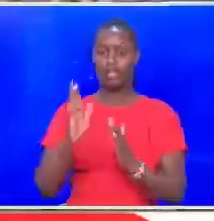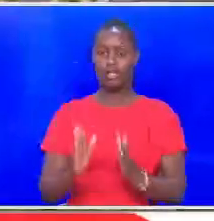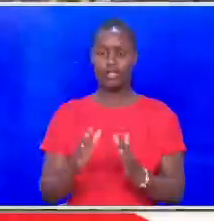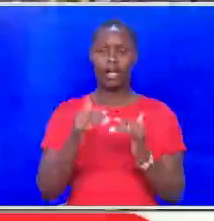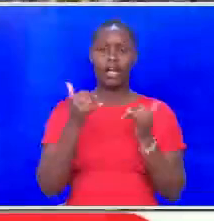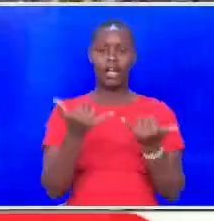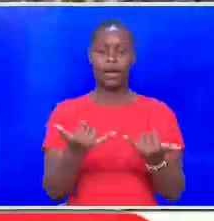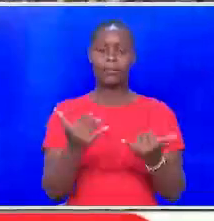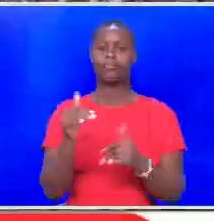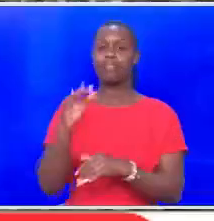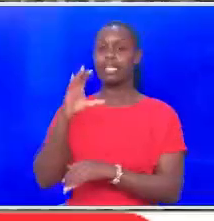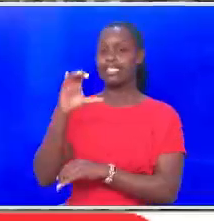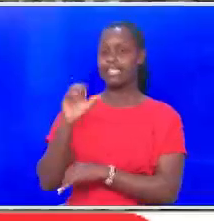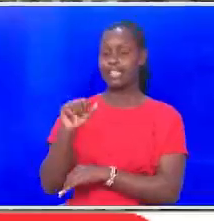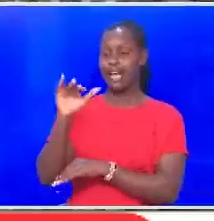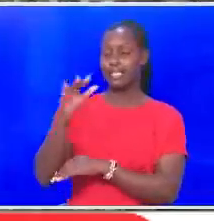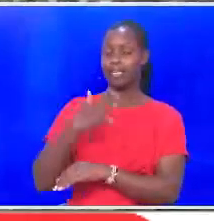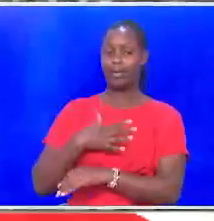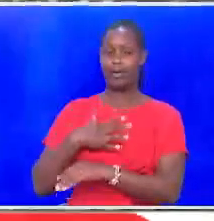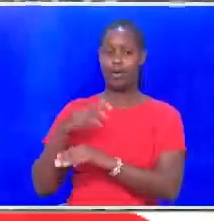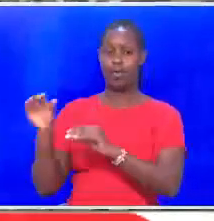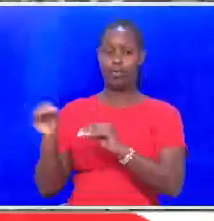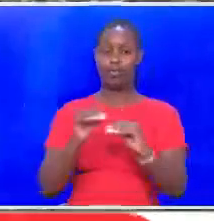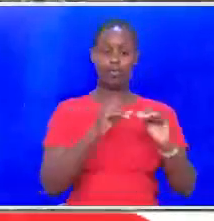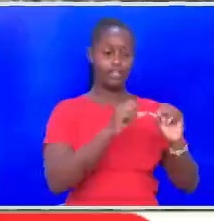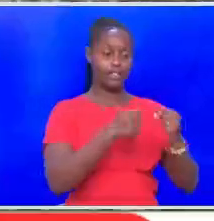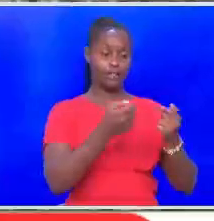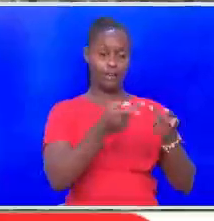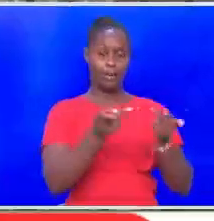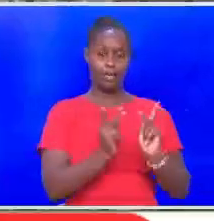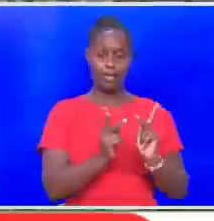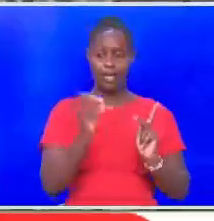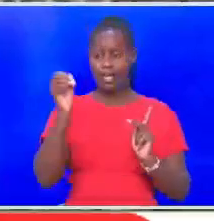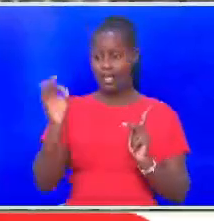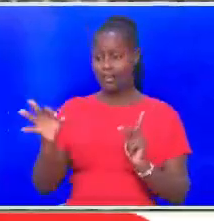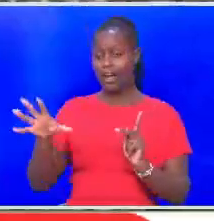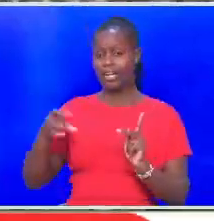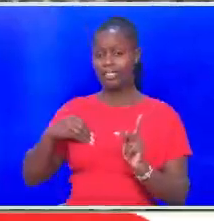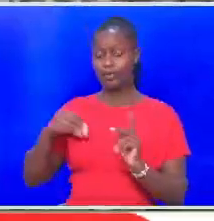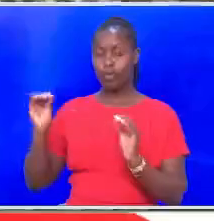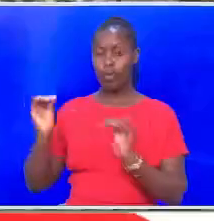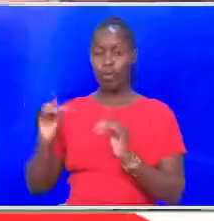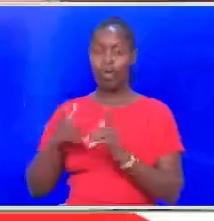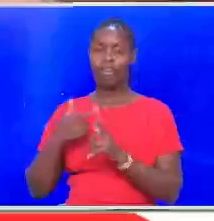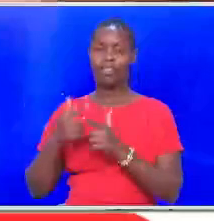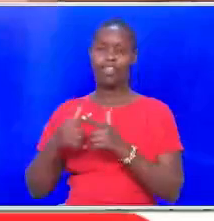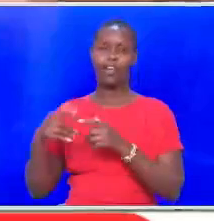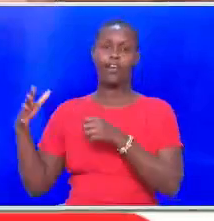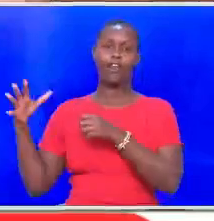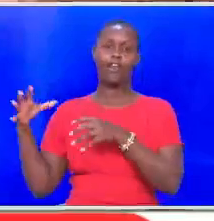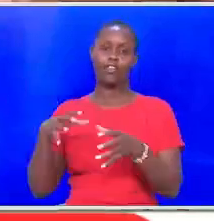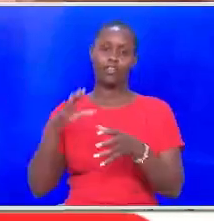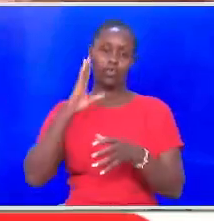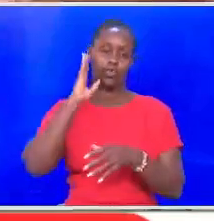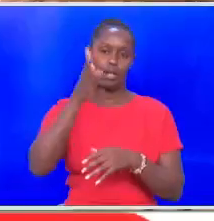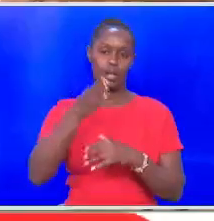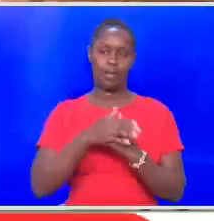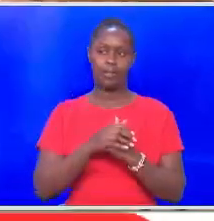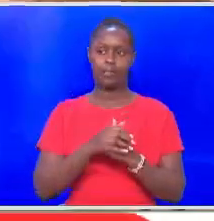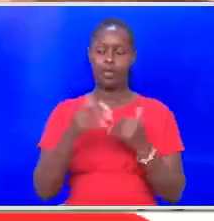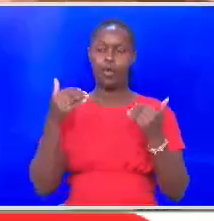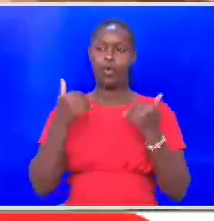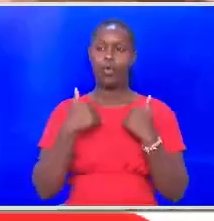kuhamia sehemu salama, na watakaokataa kufuata agizo hilo watahamishwa kwa lazima. On behalf of government, that the bridge will